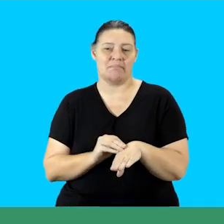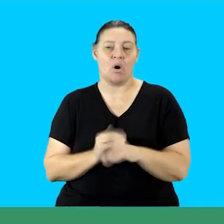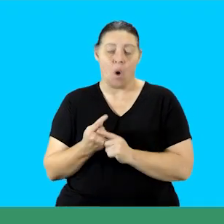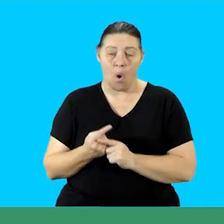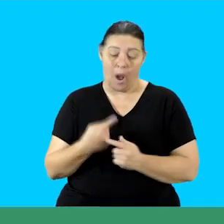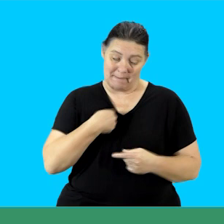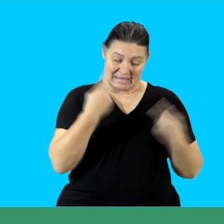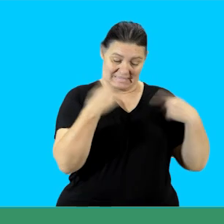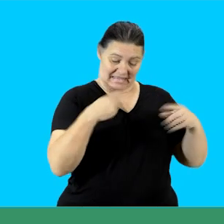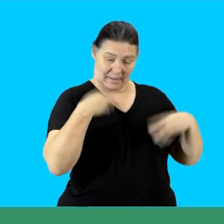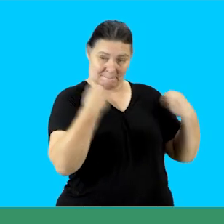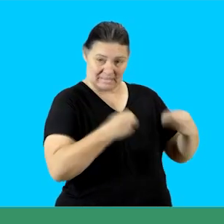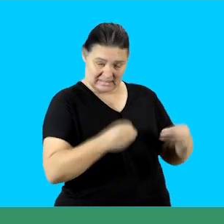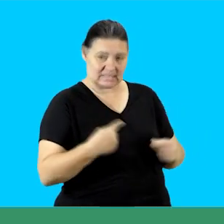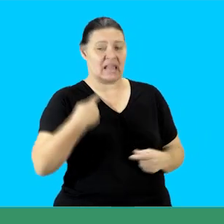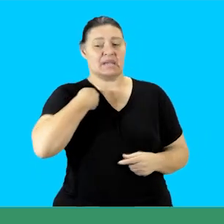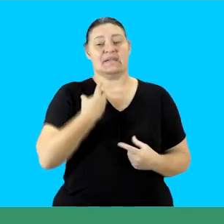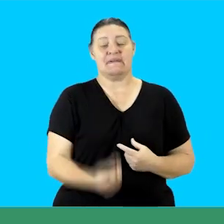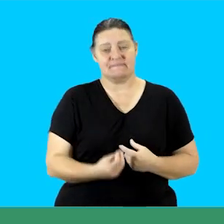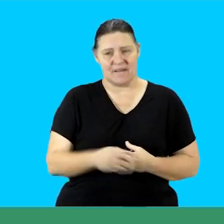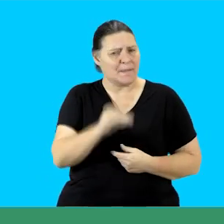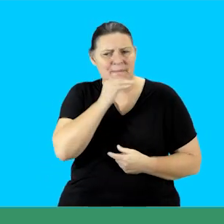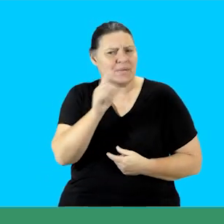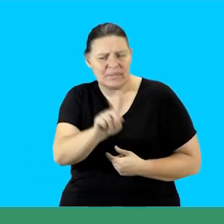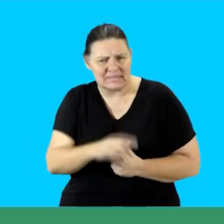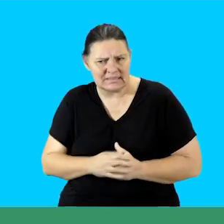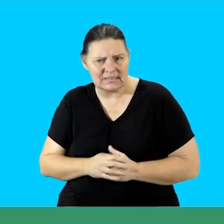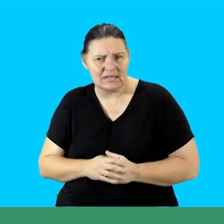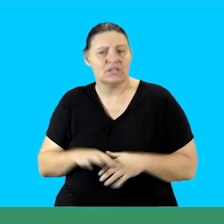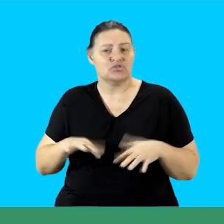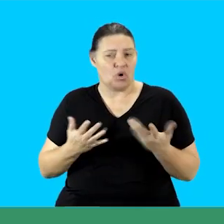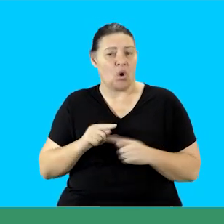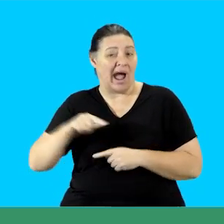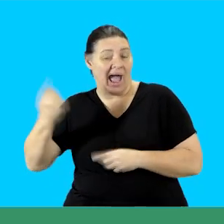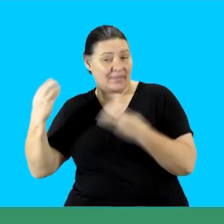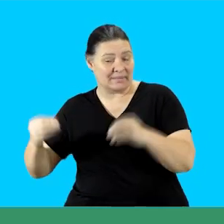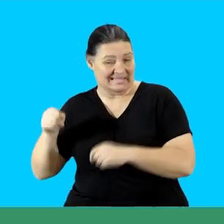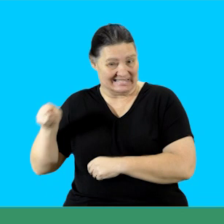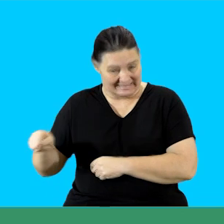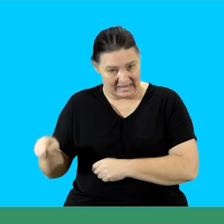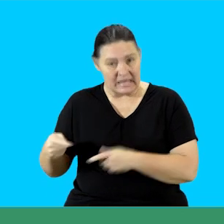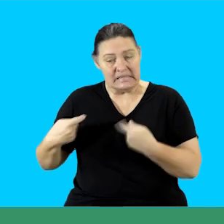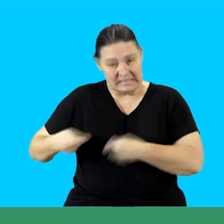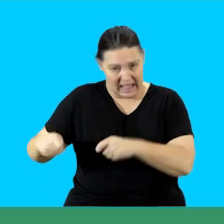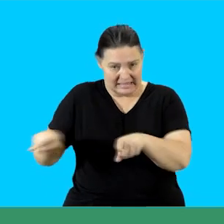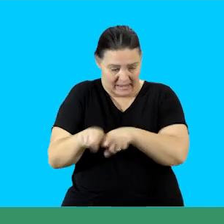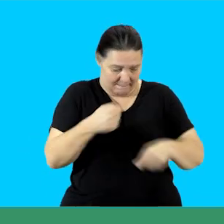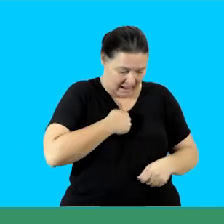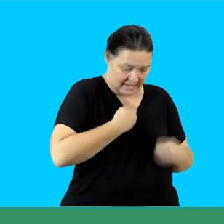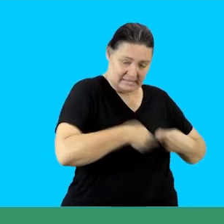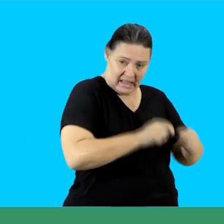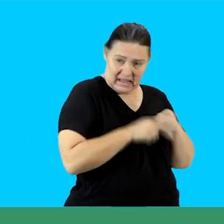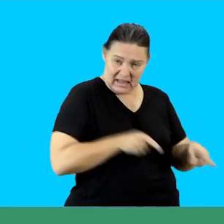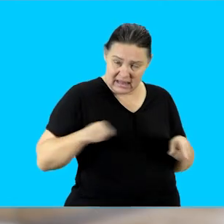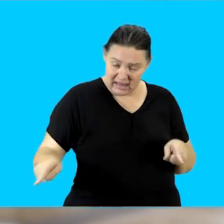to or threaten the success of a business. What does it mean? Obviously, if there are other businesses who sell similar product